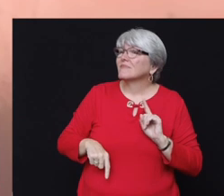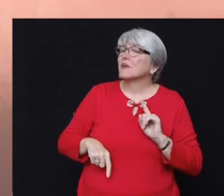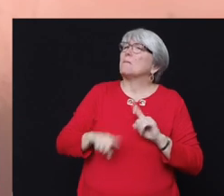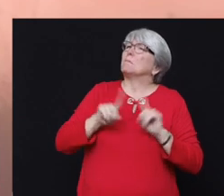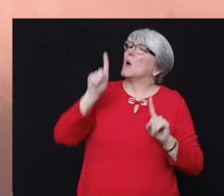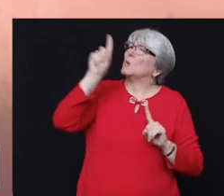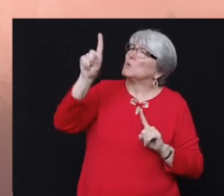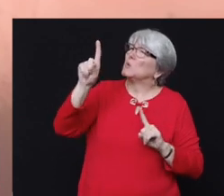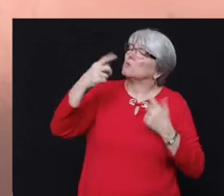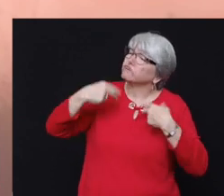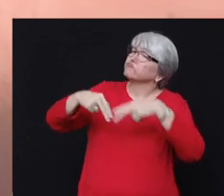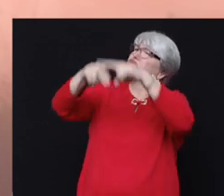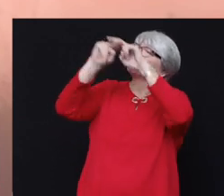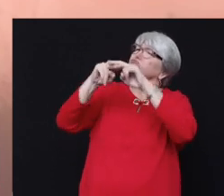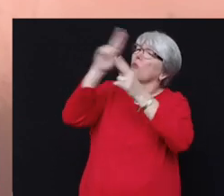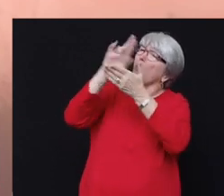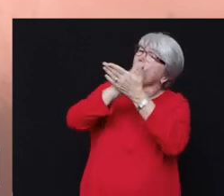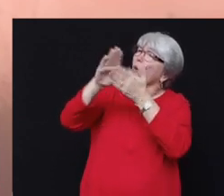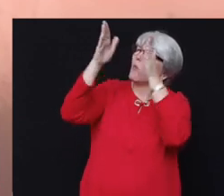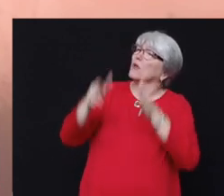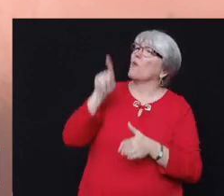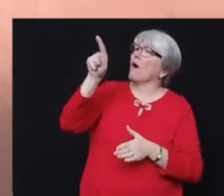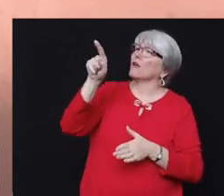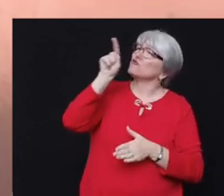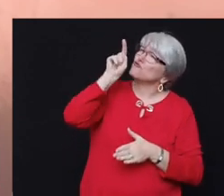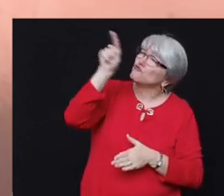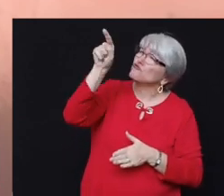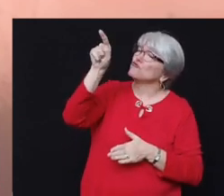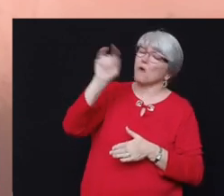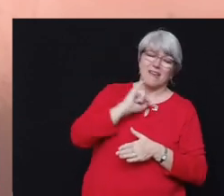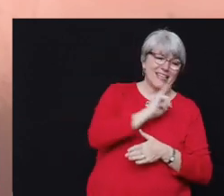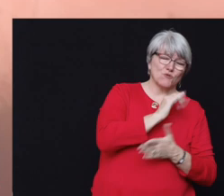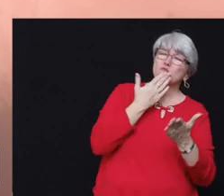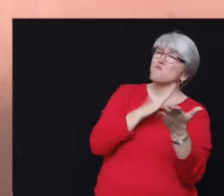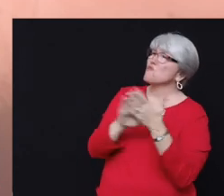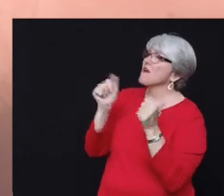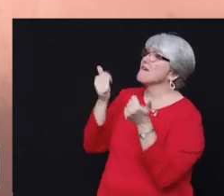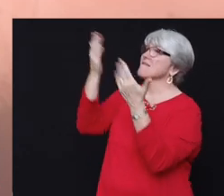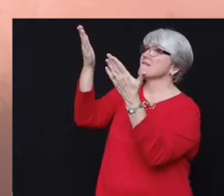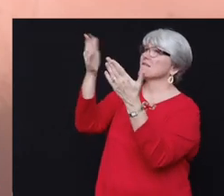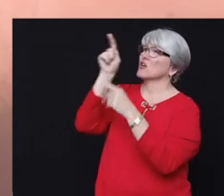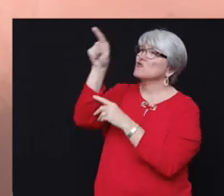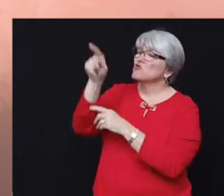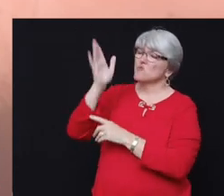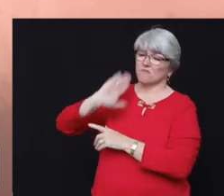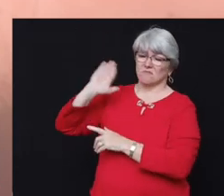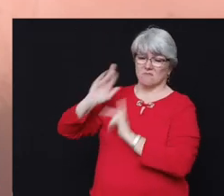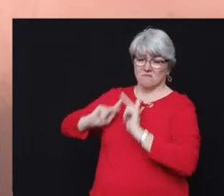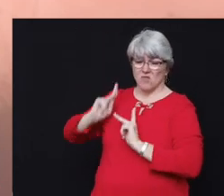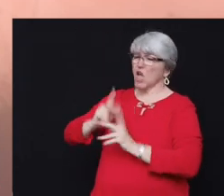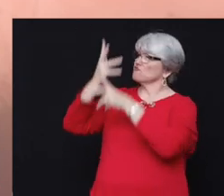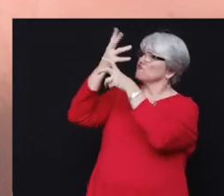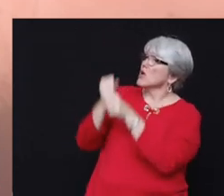Yet you are enthroned as the Holy One. You are the one Israel praises. In you our ancestors put their trust.